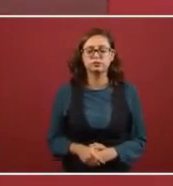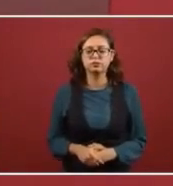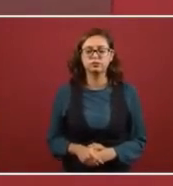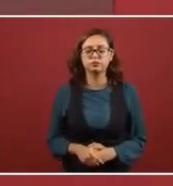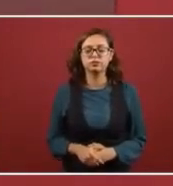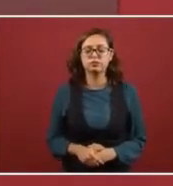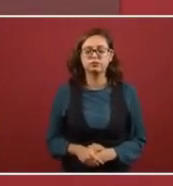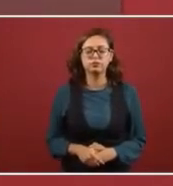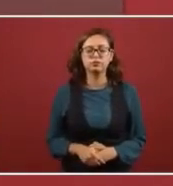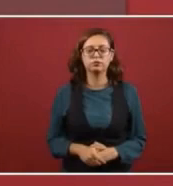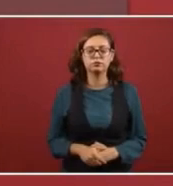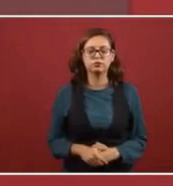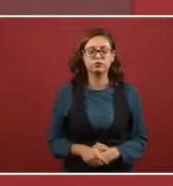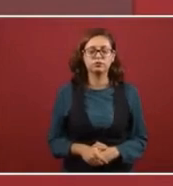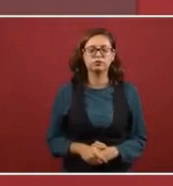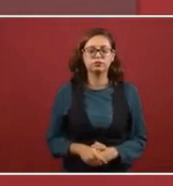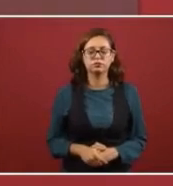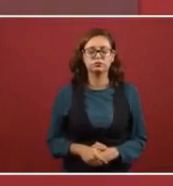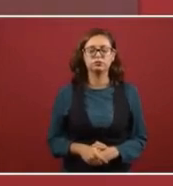a lo mejor And maybe